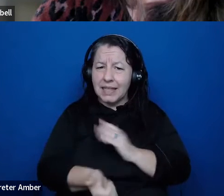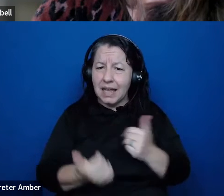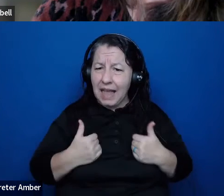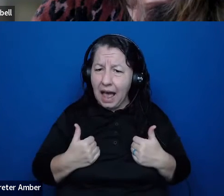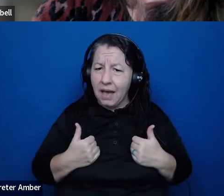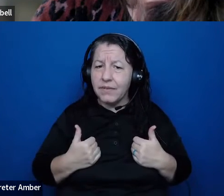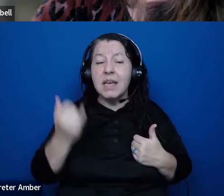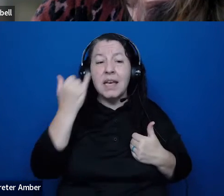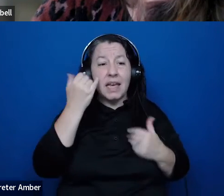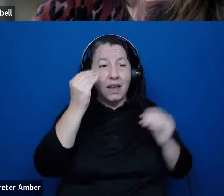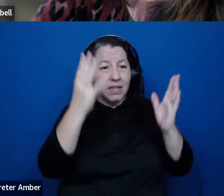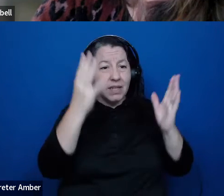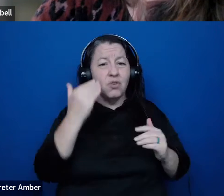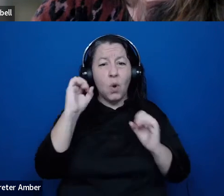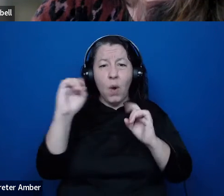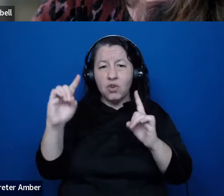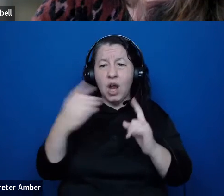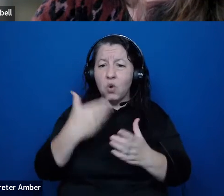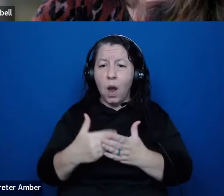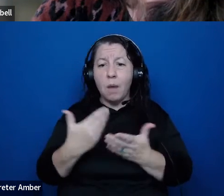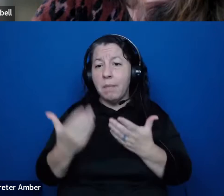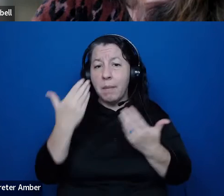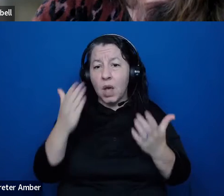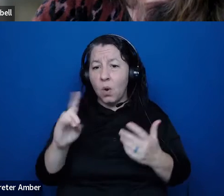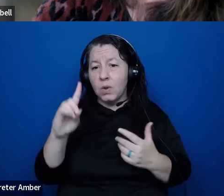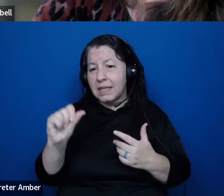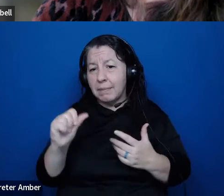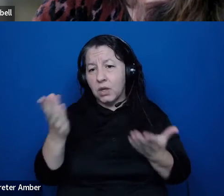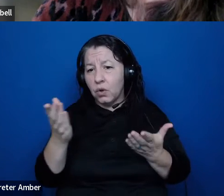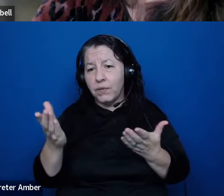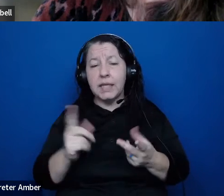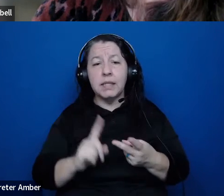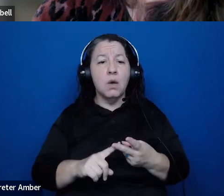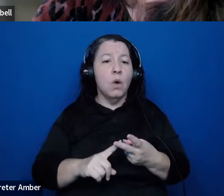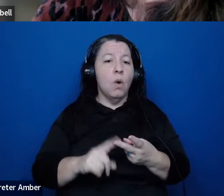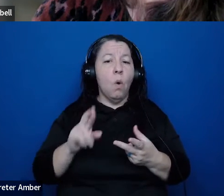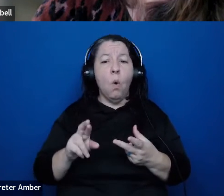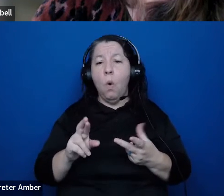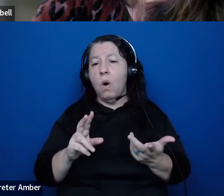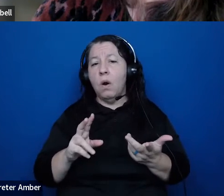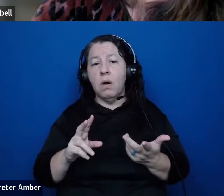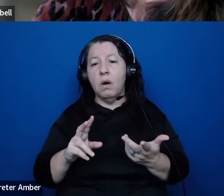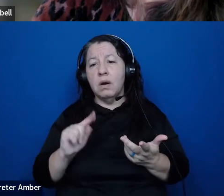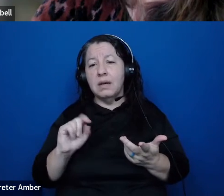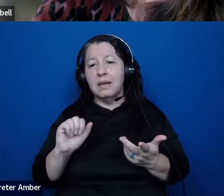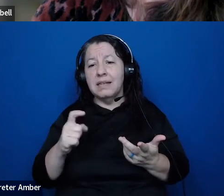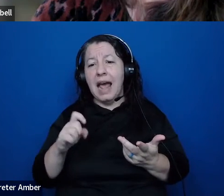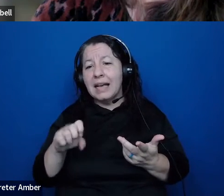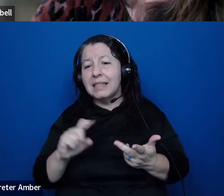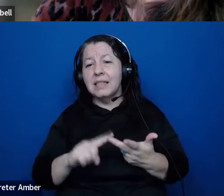know education fairly well, but they might not know, disability services or taxes or local government or other